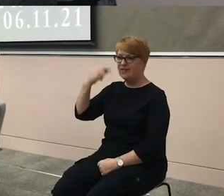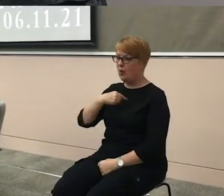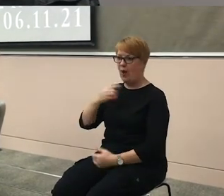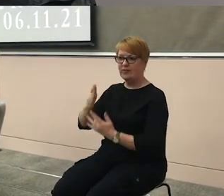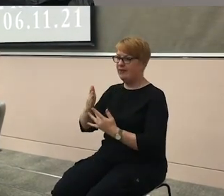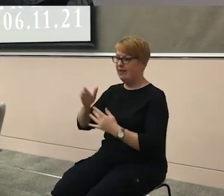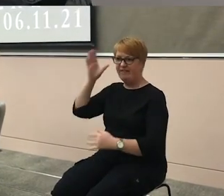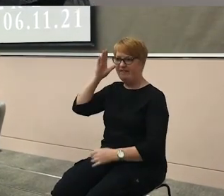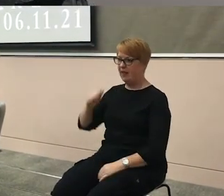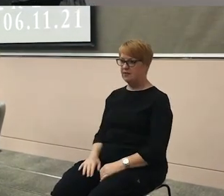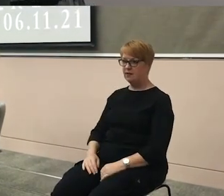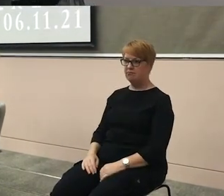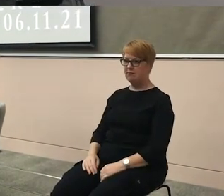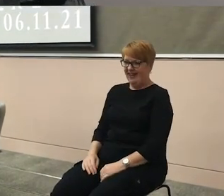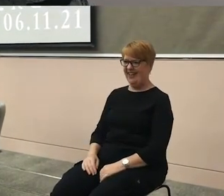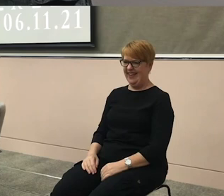fever.